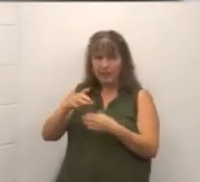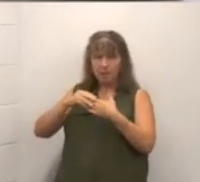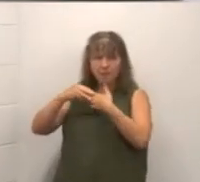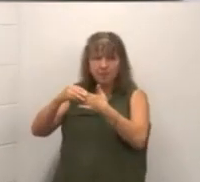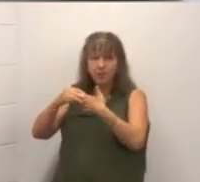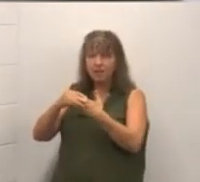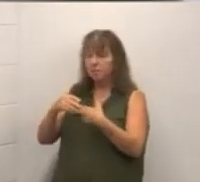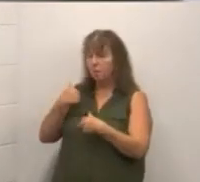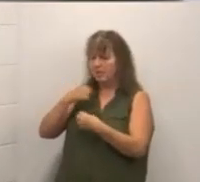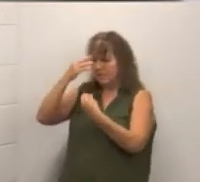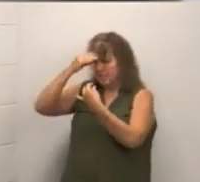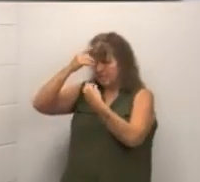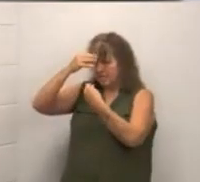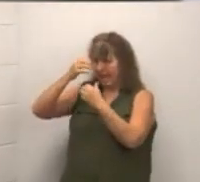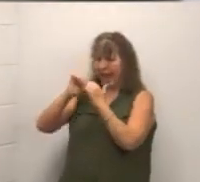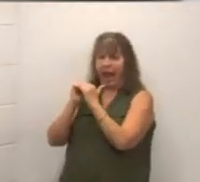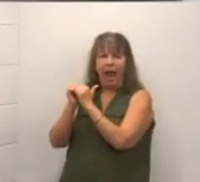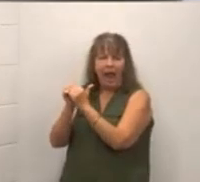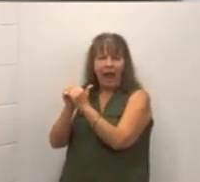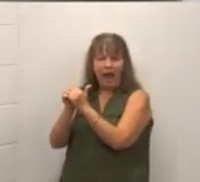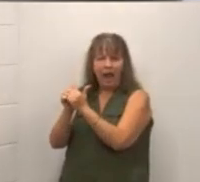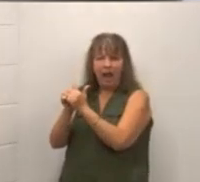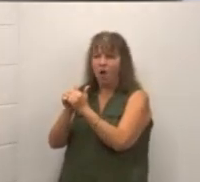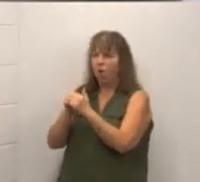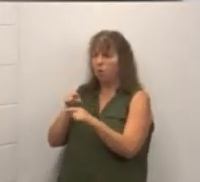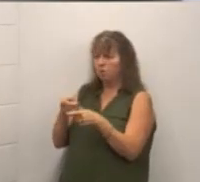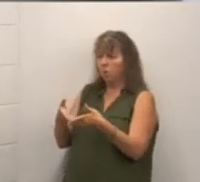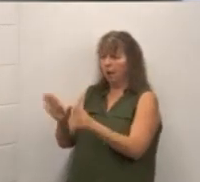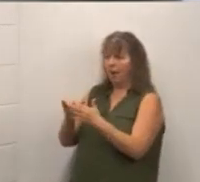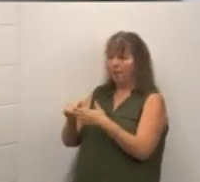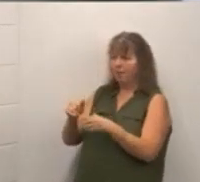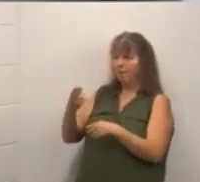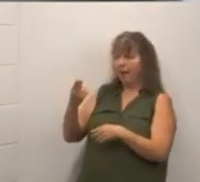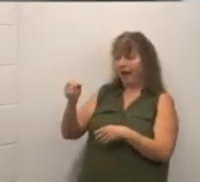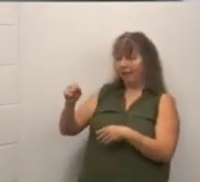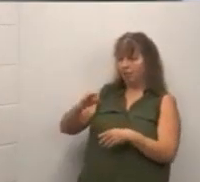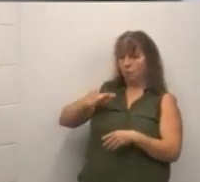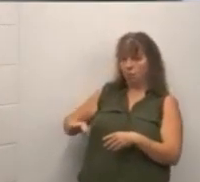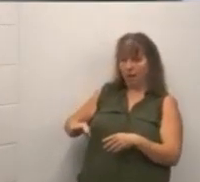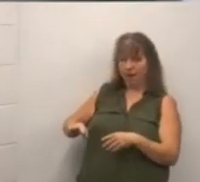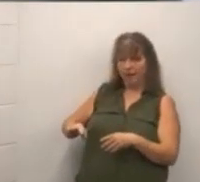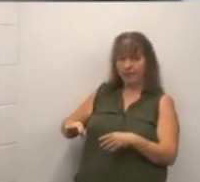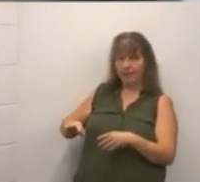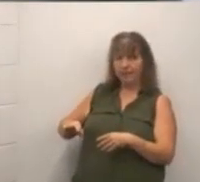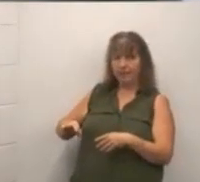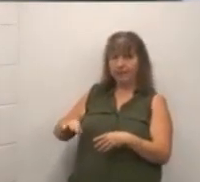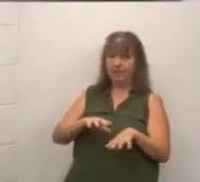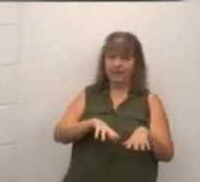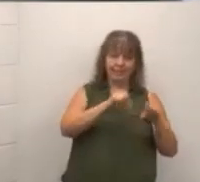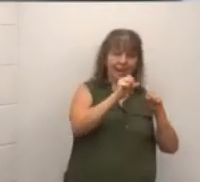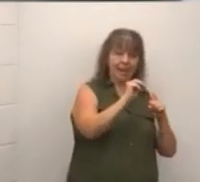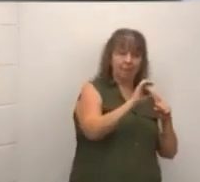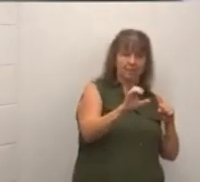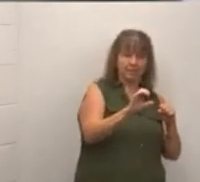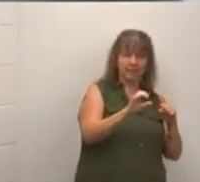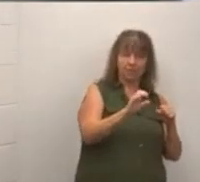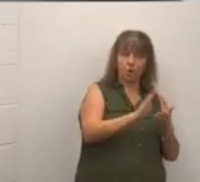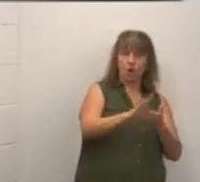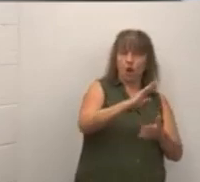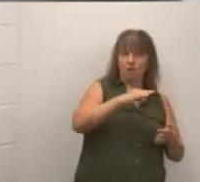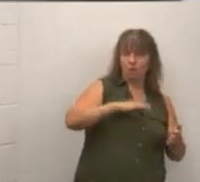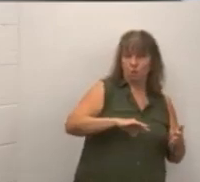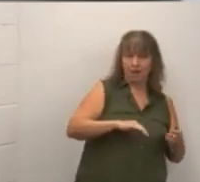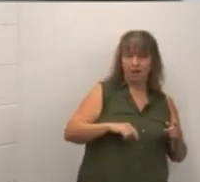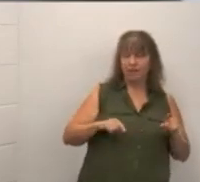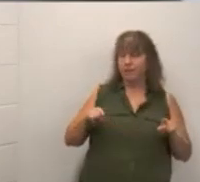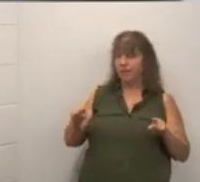about the opportunity to award high school credit for a course taken at MCC, for example. That is within